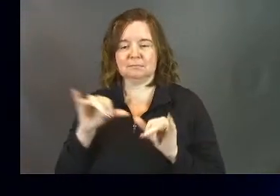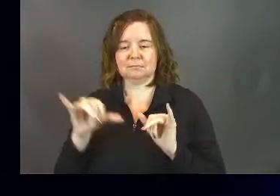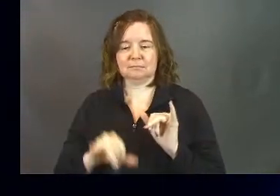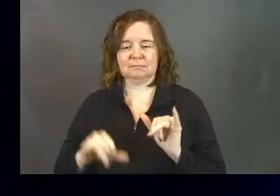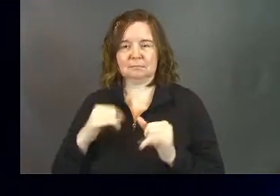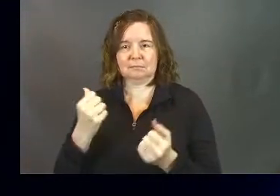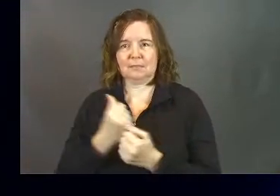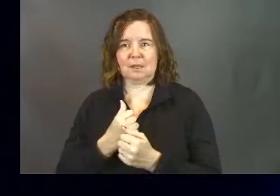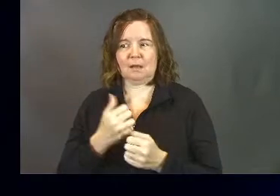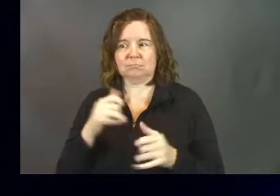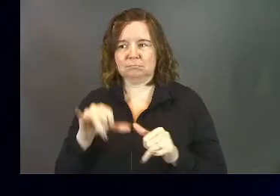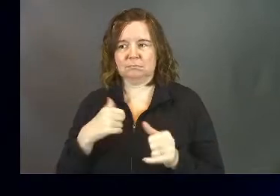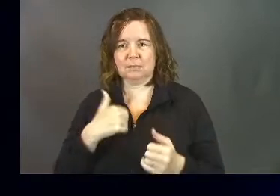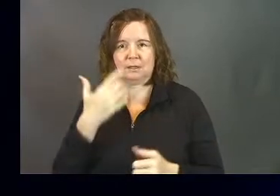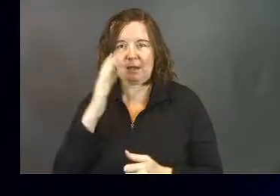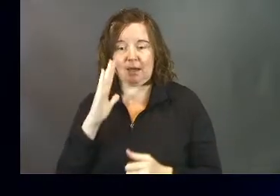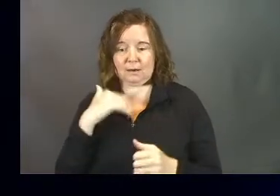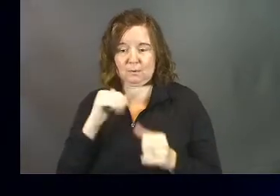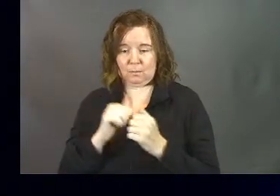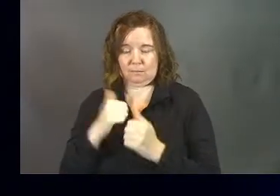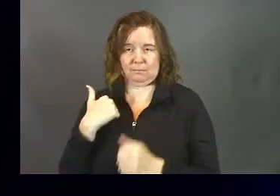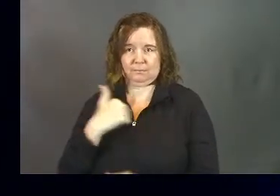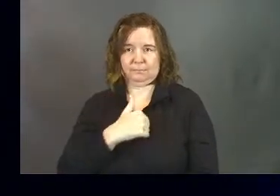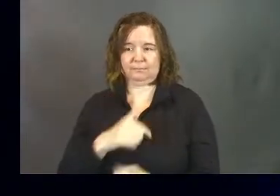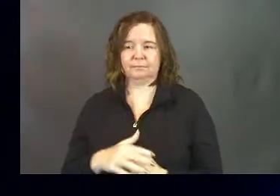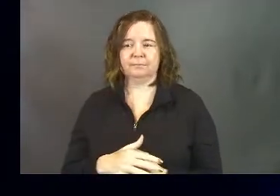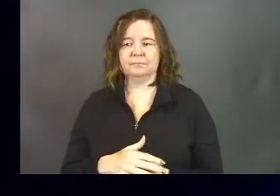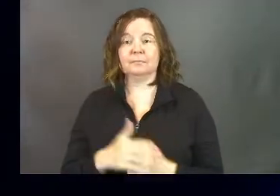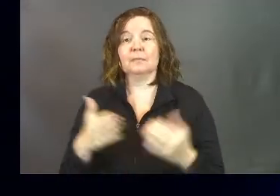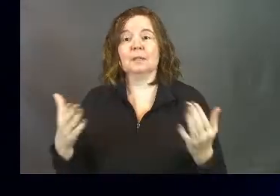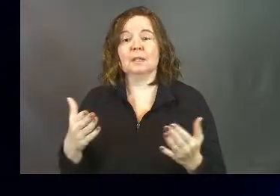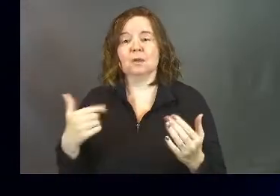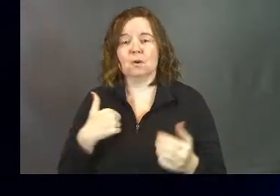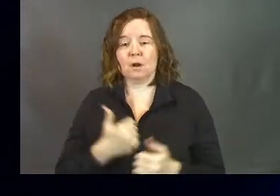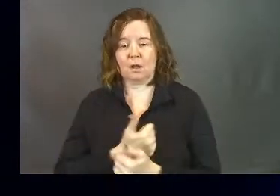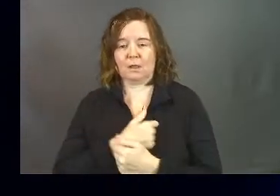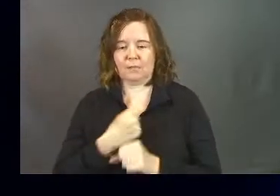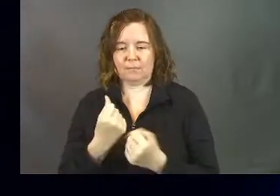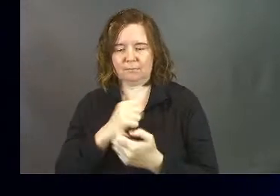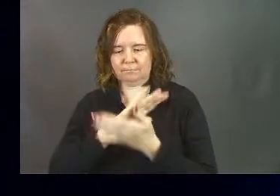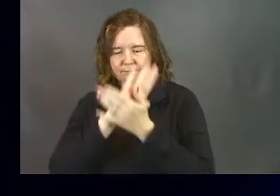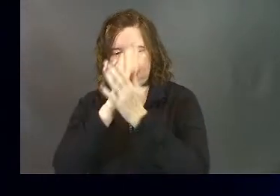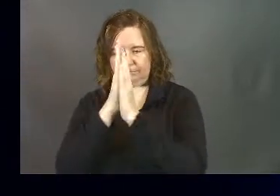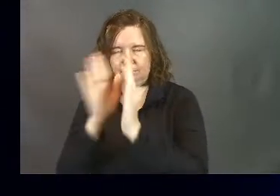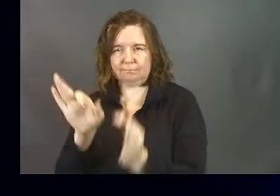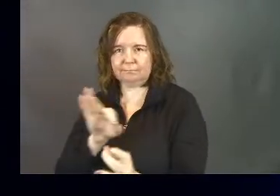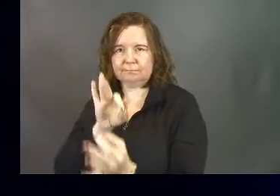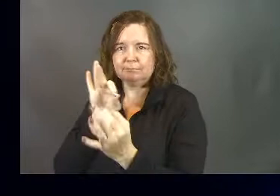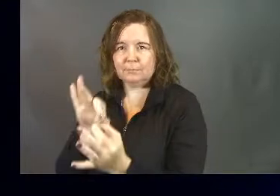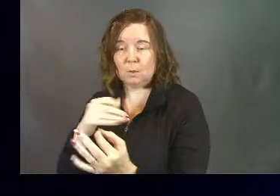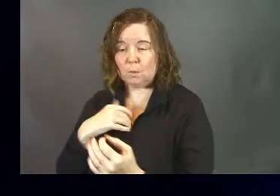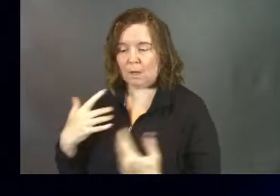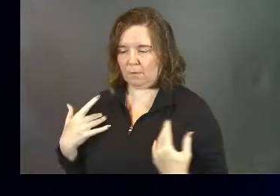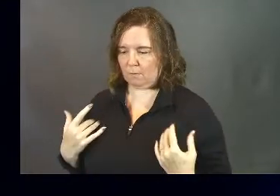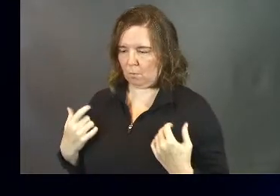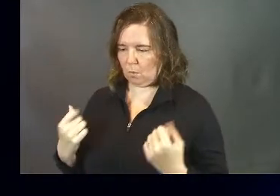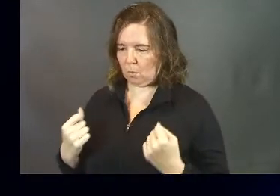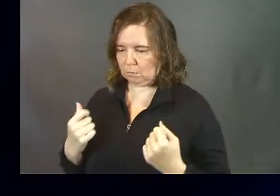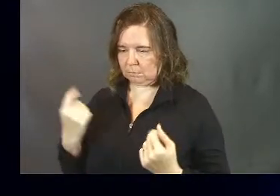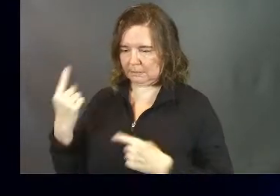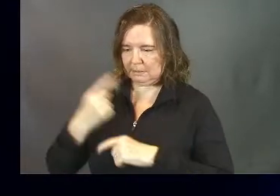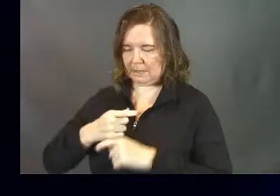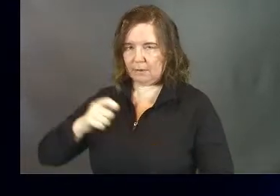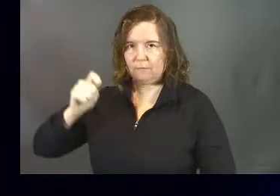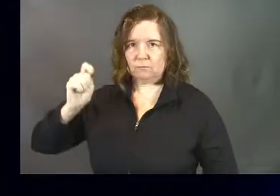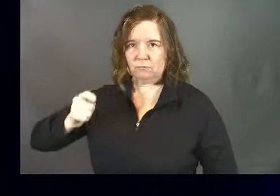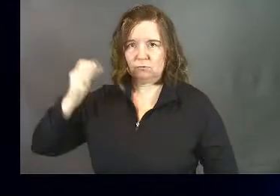love dwelleth in God, and God in him. Herein is our love made perfect, that we may have boldness in the day of